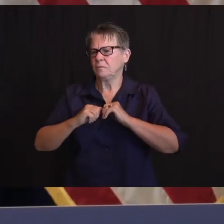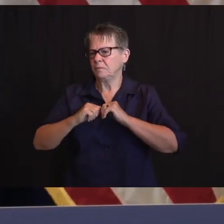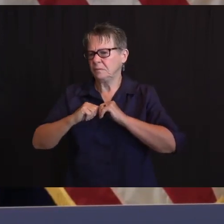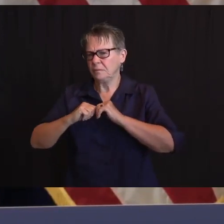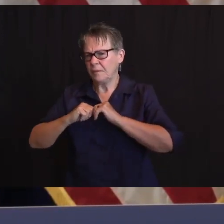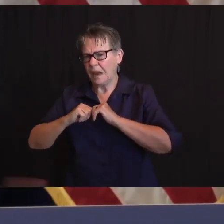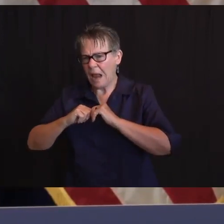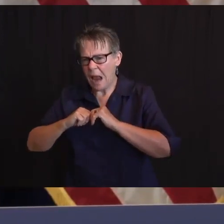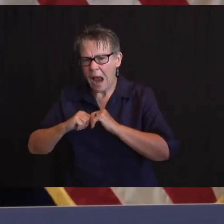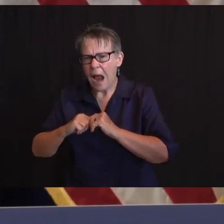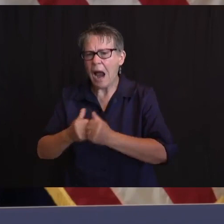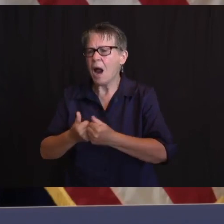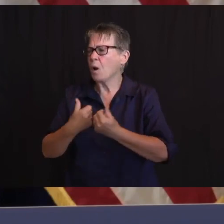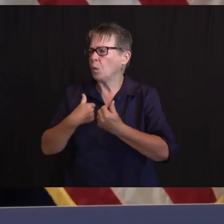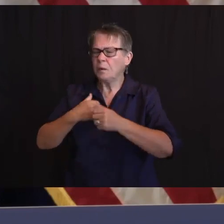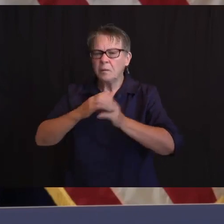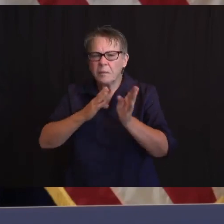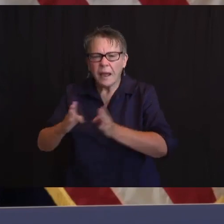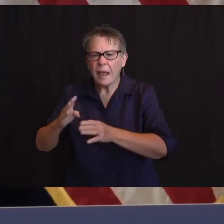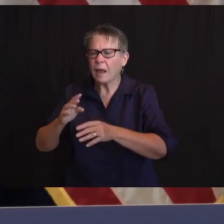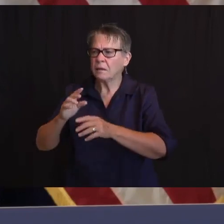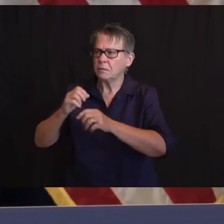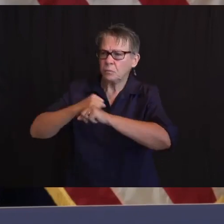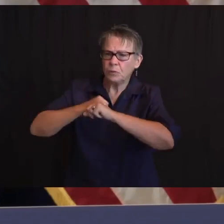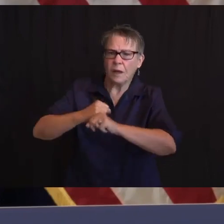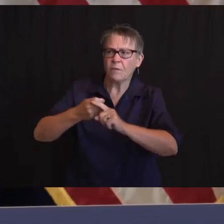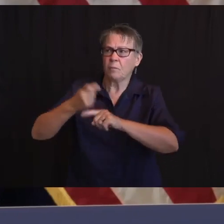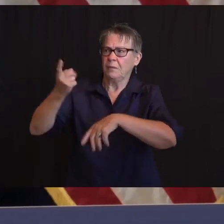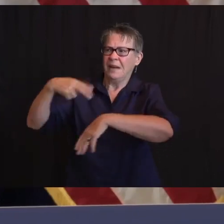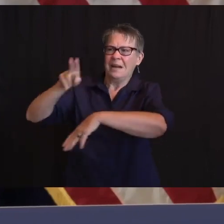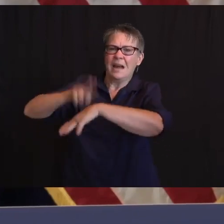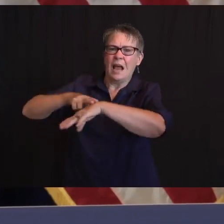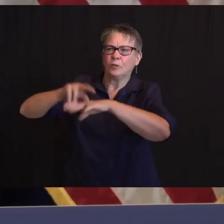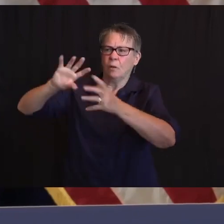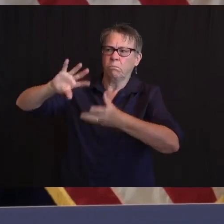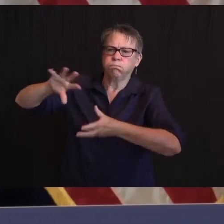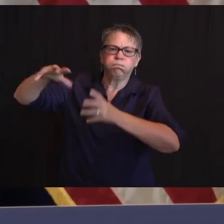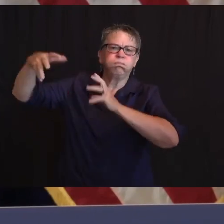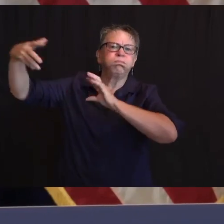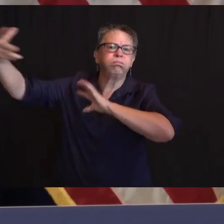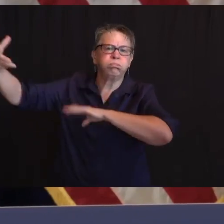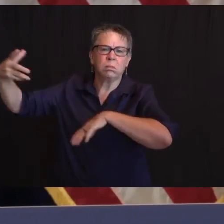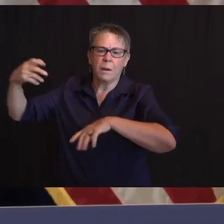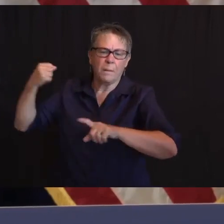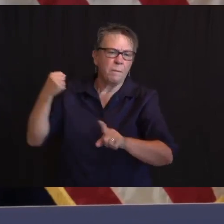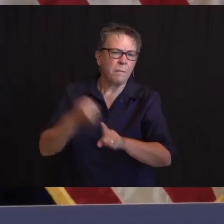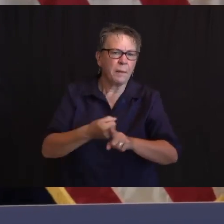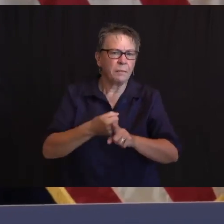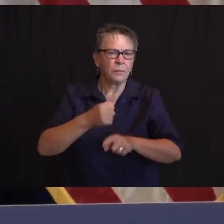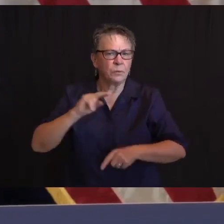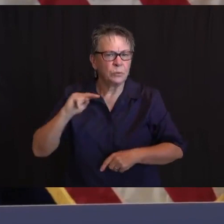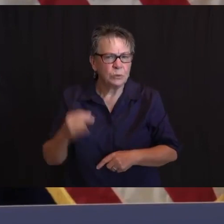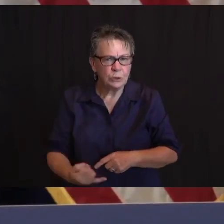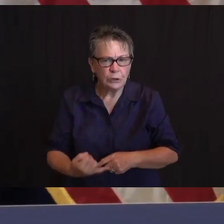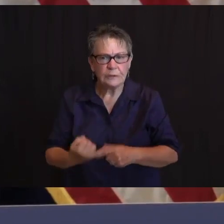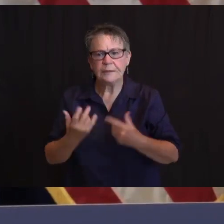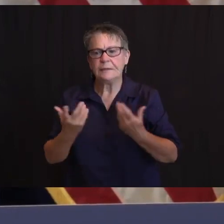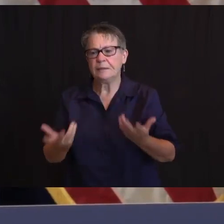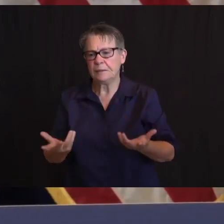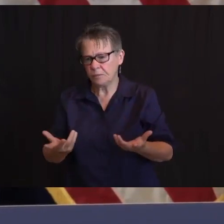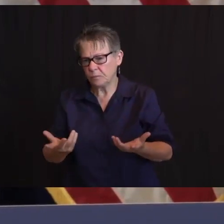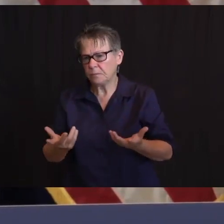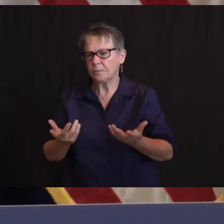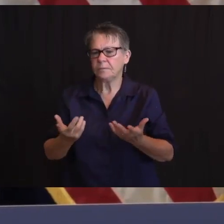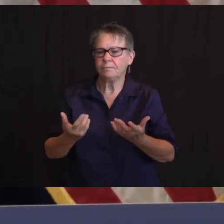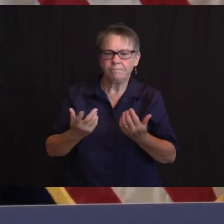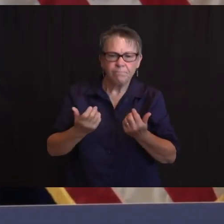Preparedness Task Force, which is a group that's charged with the preparedness, or coordinating the preparedness efforts of our state. As we continue our